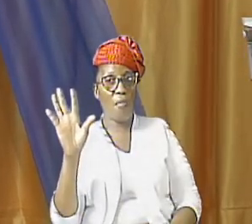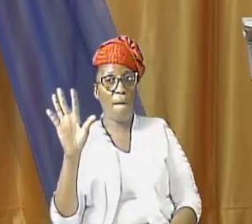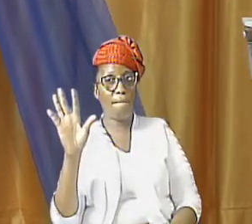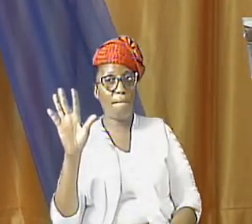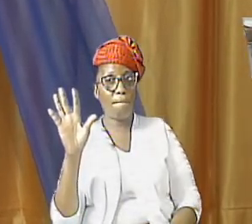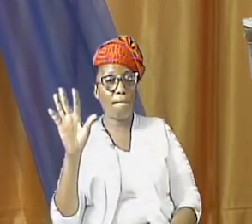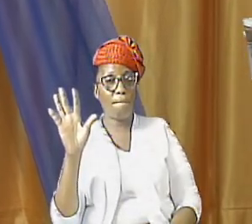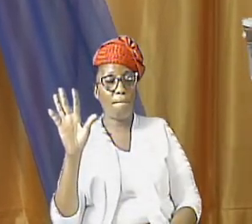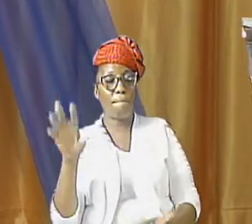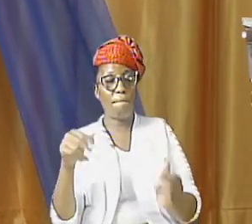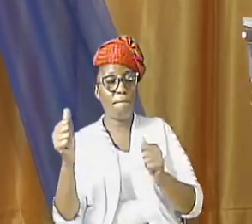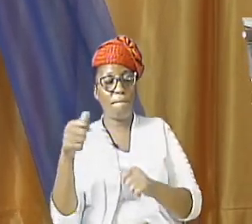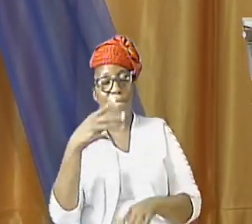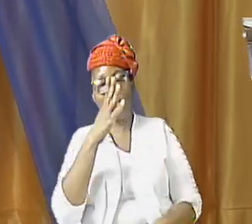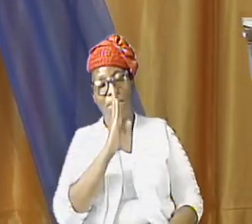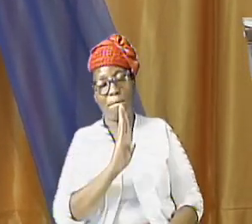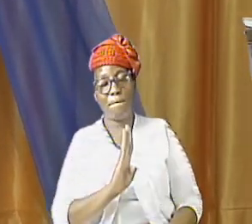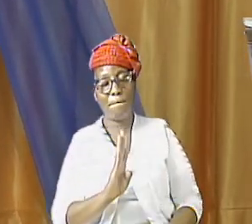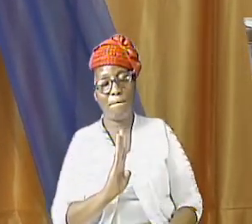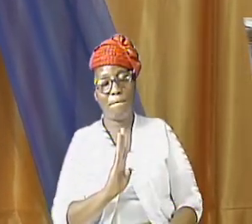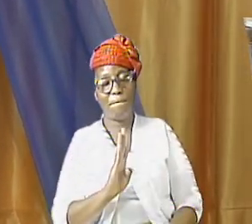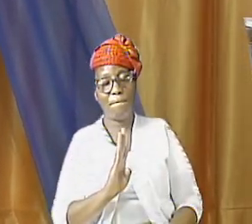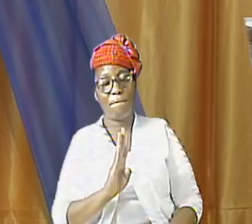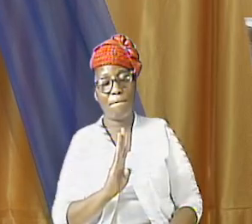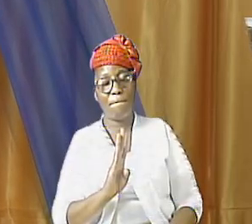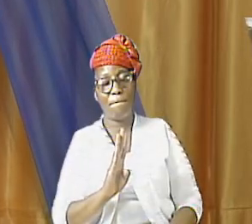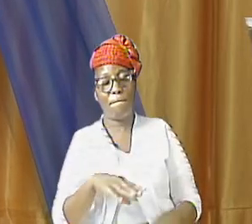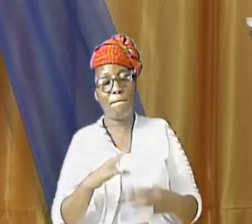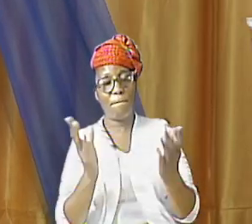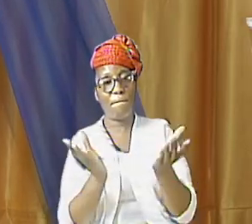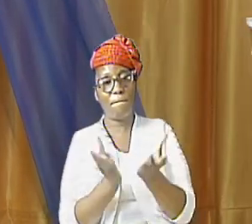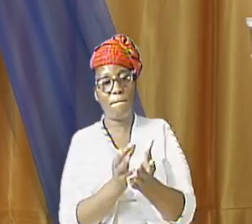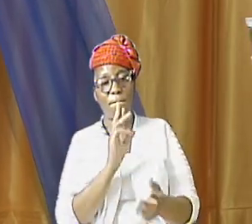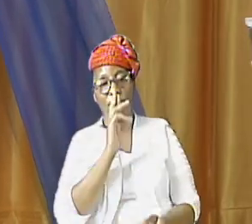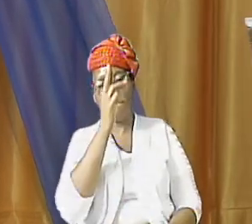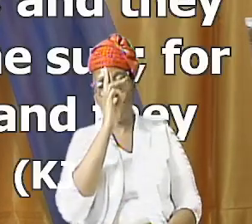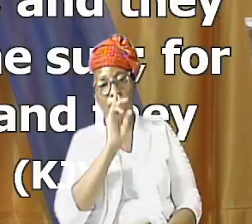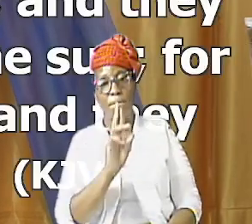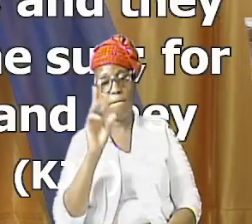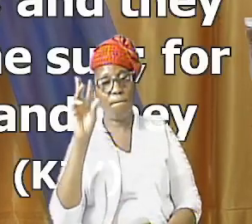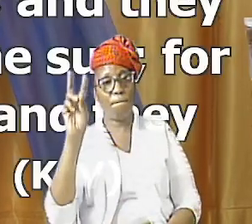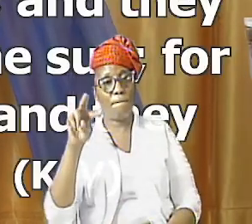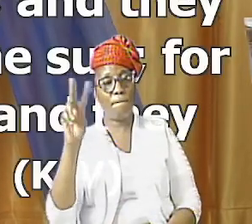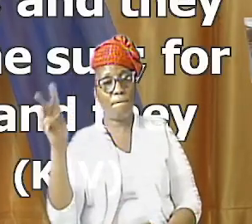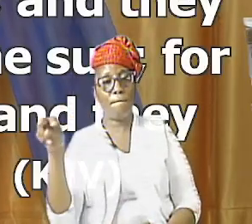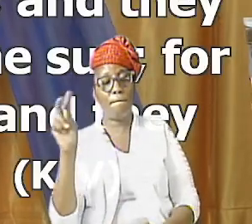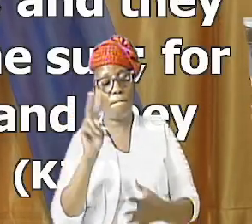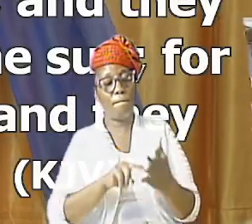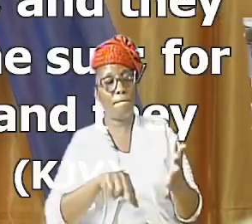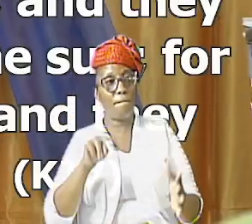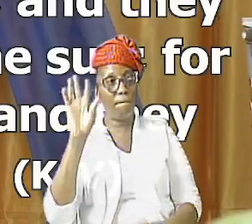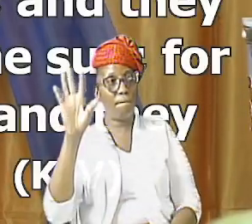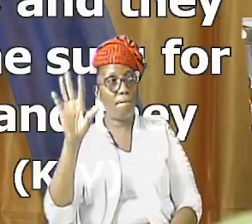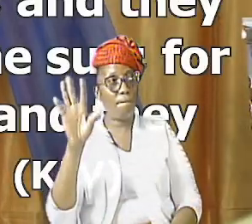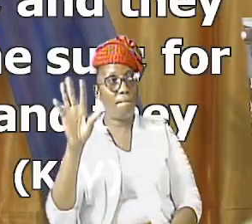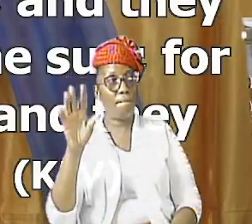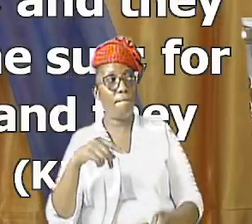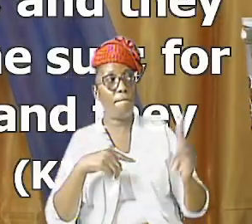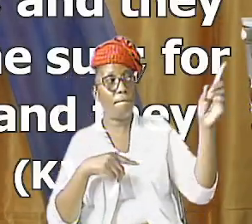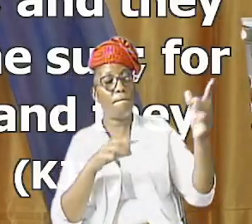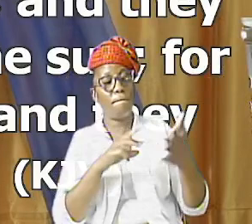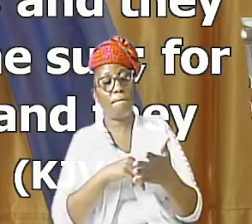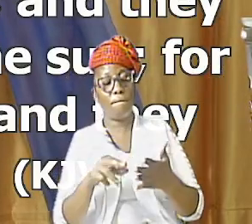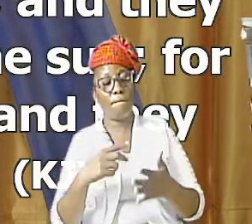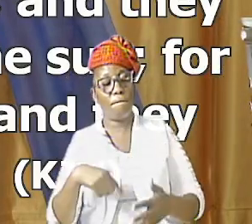Hallelujah. Mighty God. Book of Revelation 22 and verse 5. I